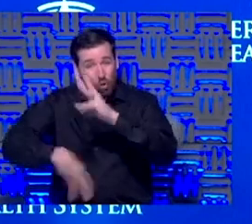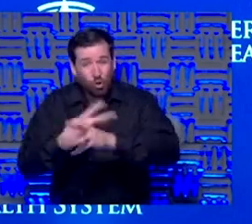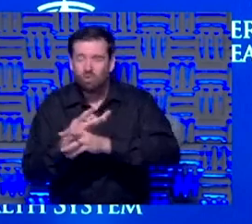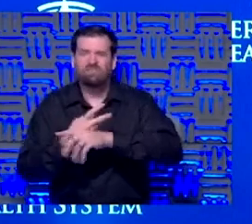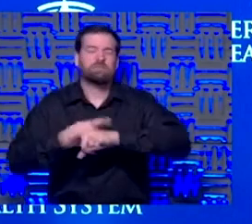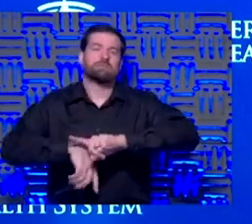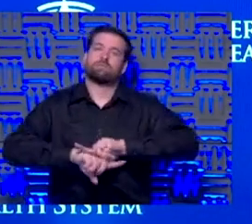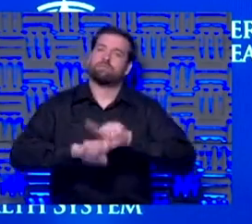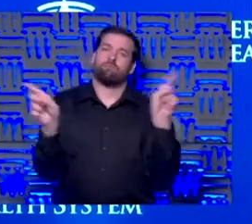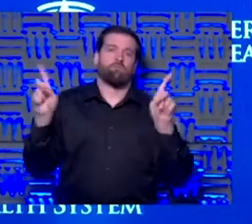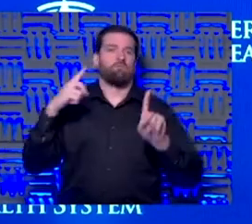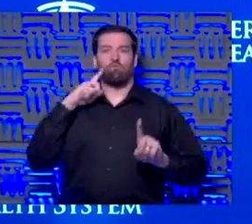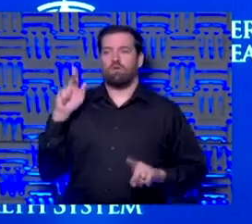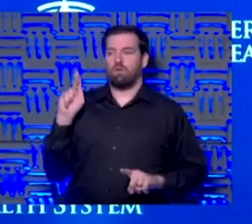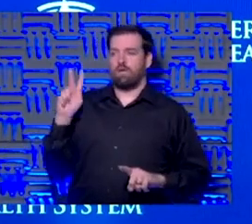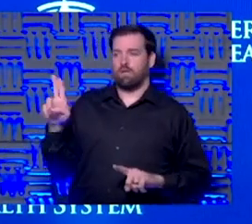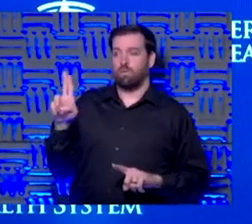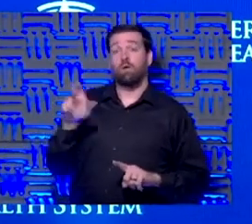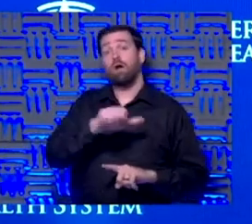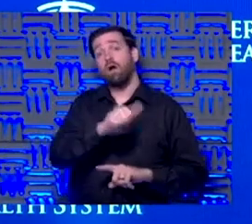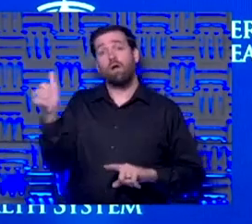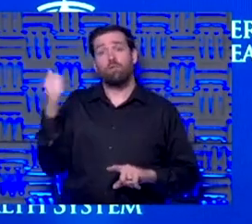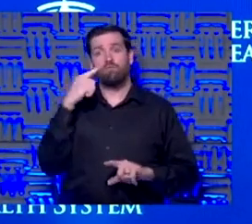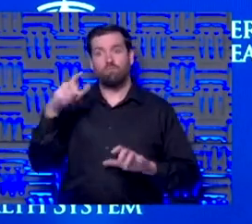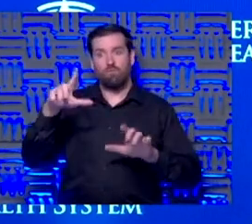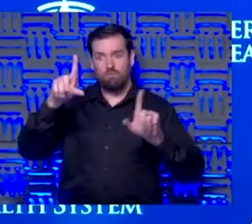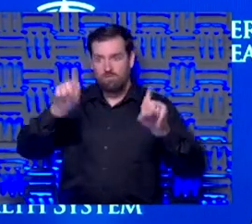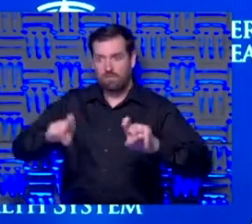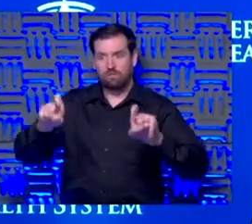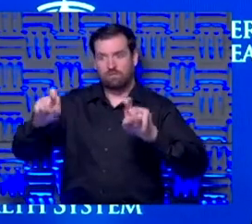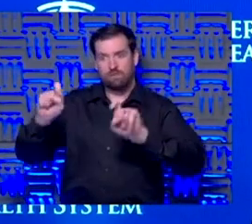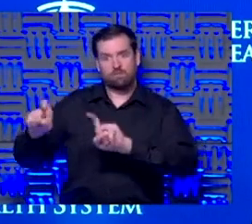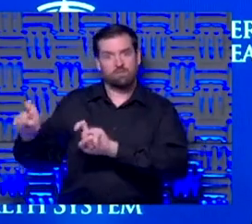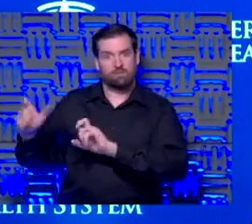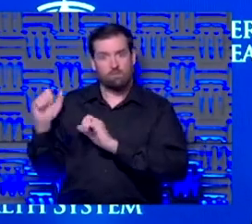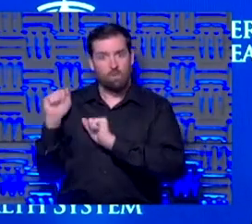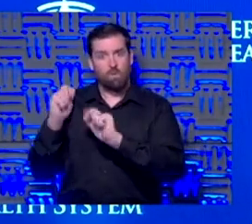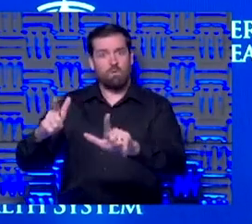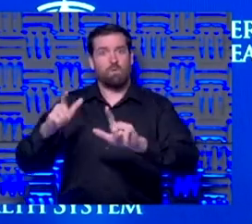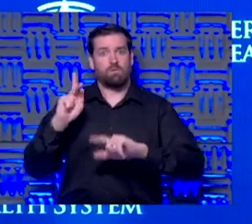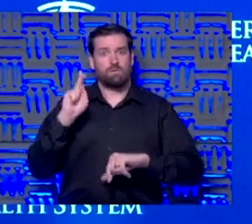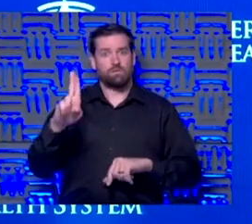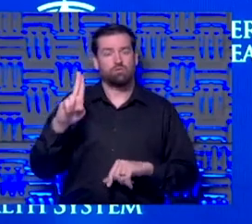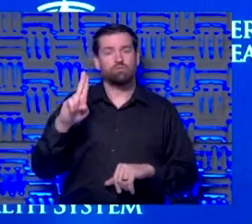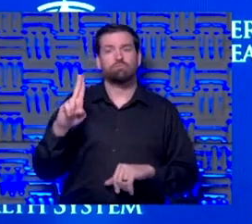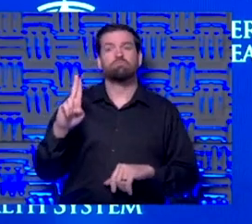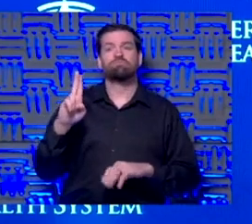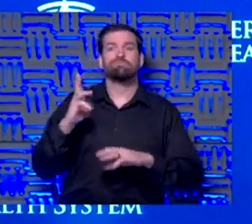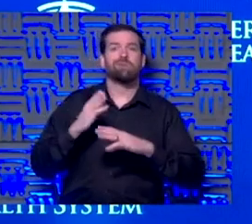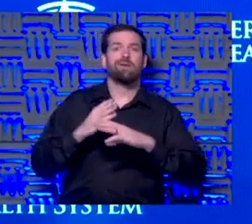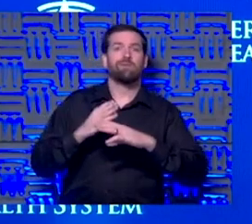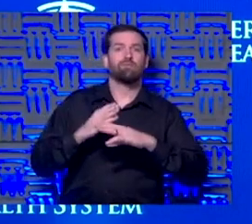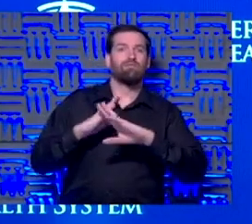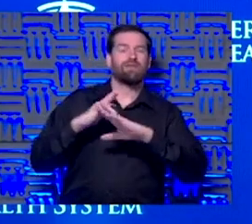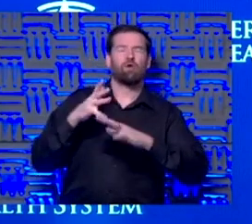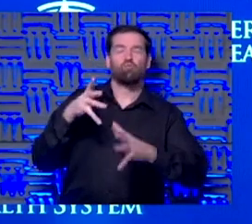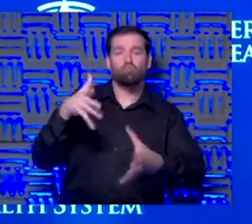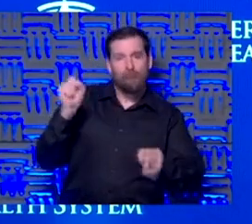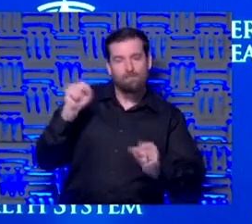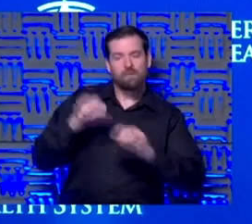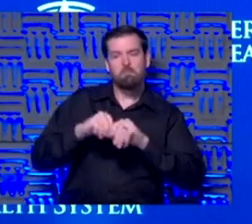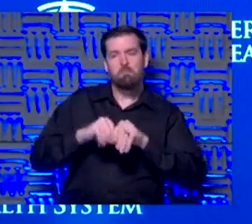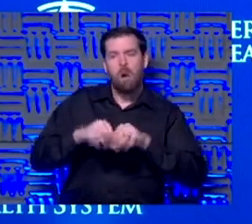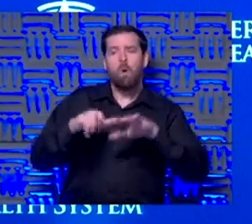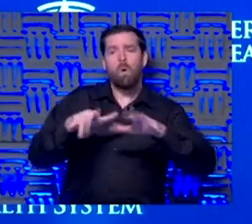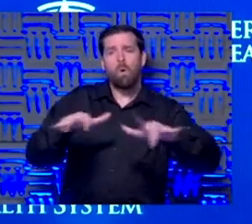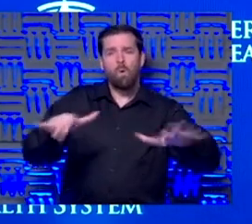different dynamic. And the other reason to do mass testing at KU is to help prevent a rapid surge of disease